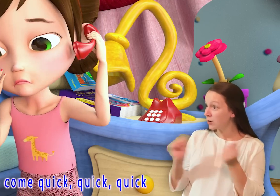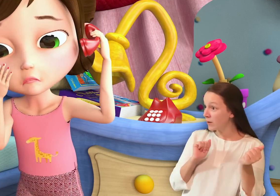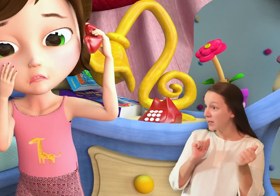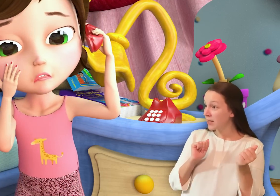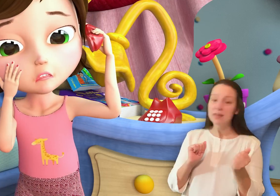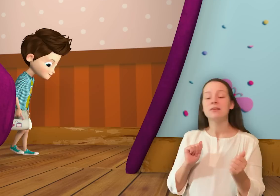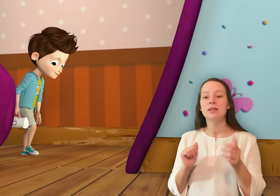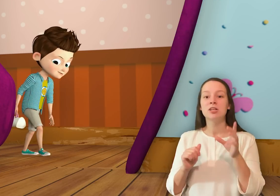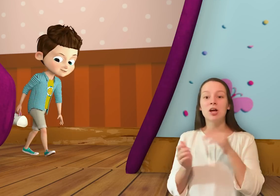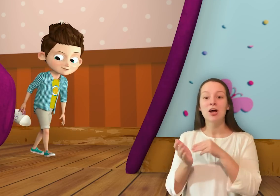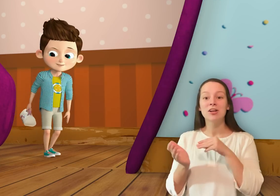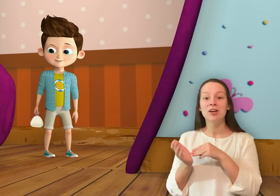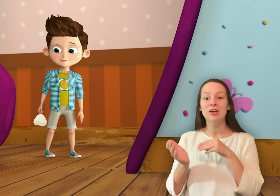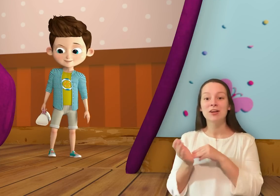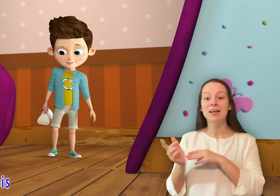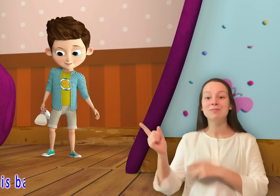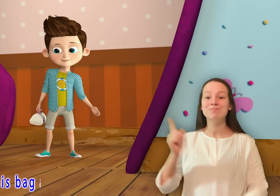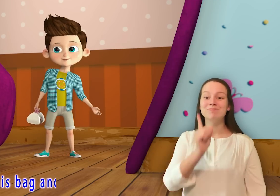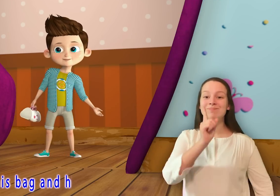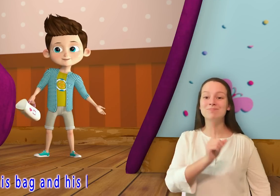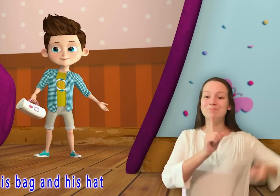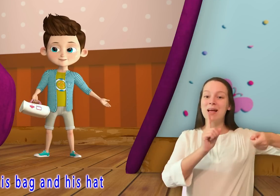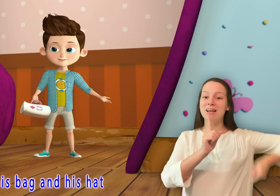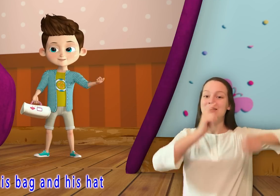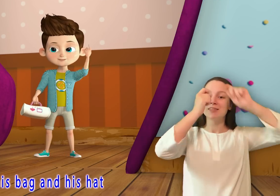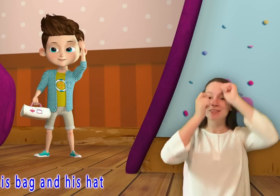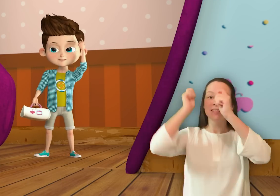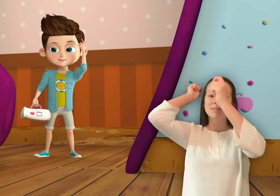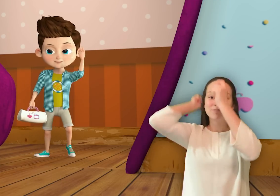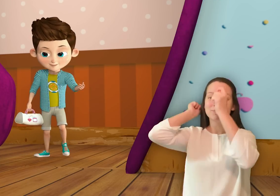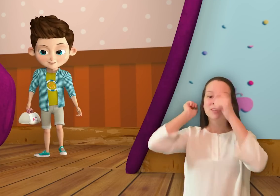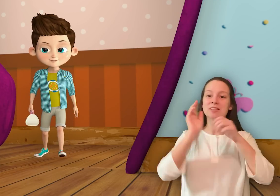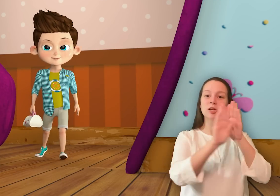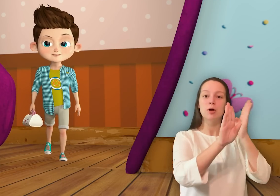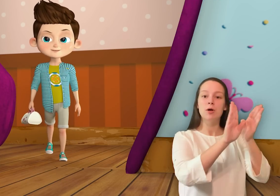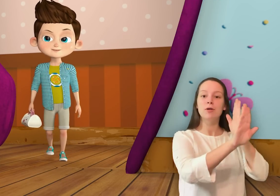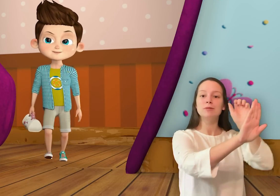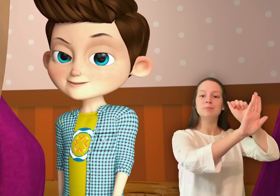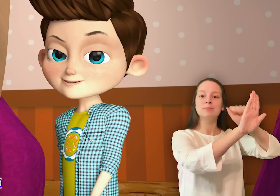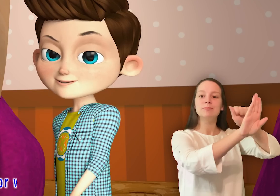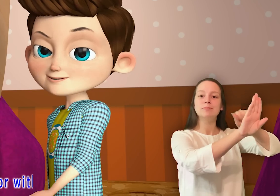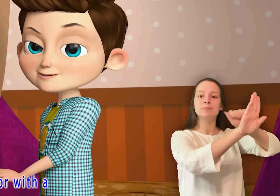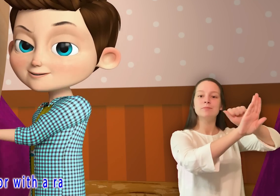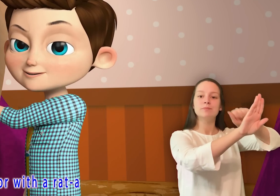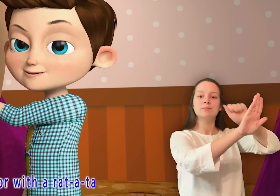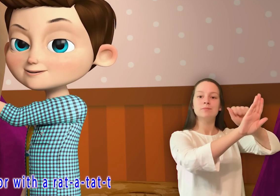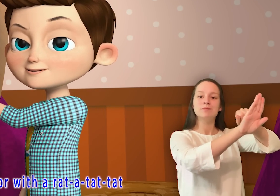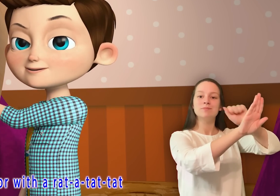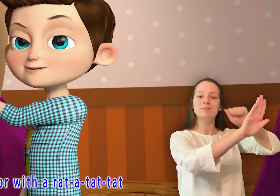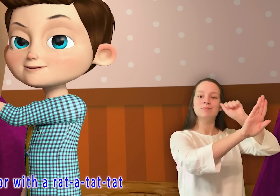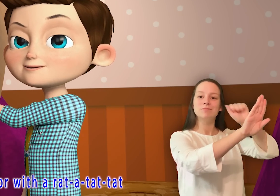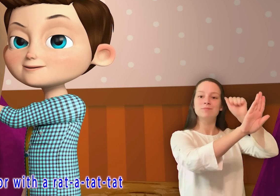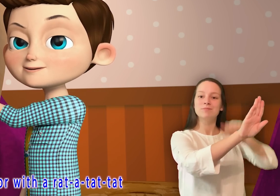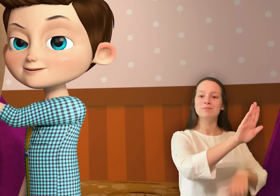quick quick quick the doctor came with his bag and his hat and he knocked on the door with